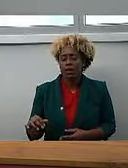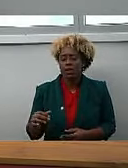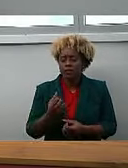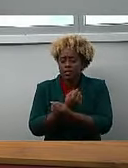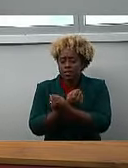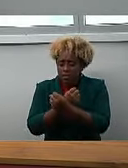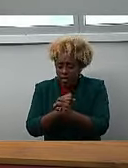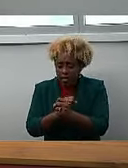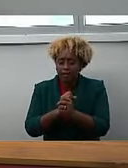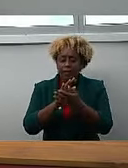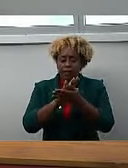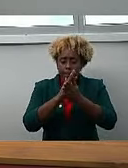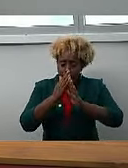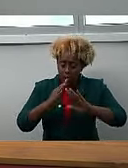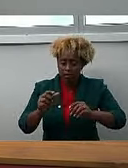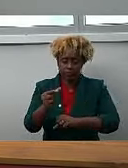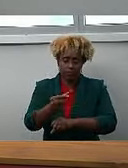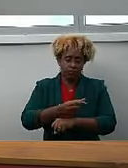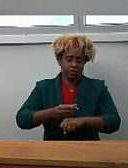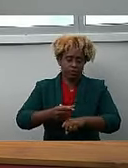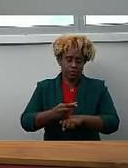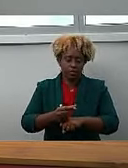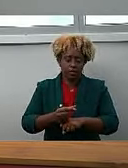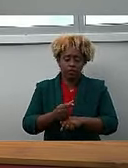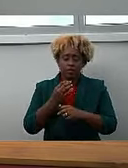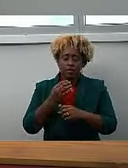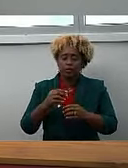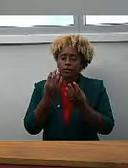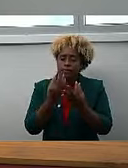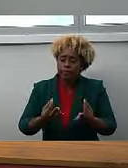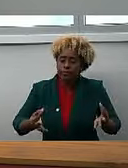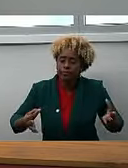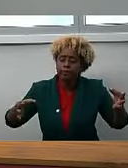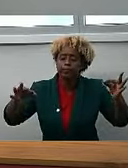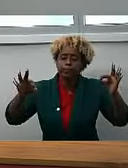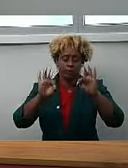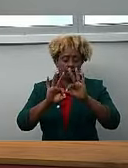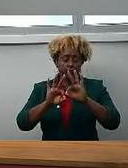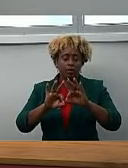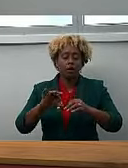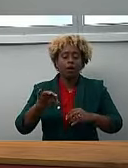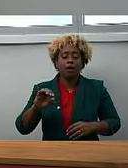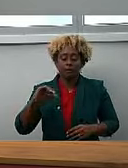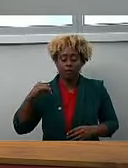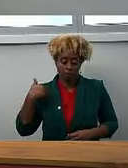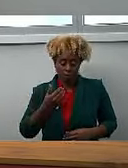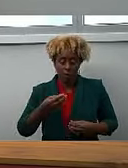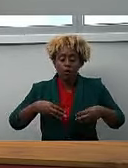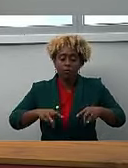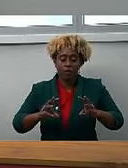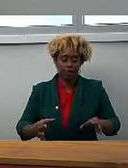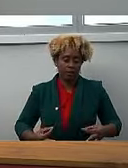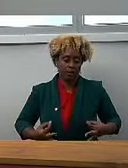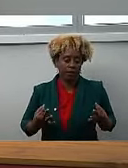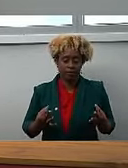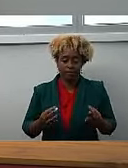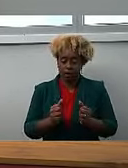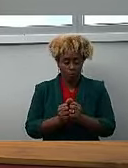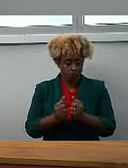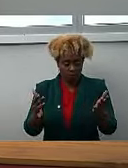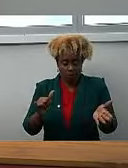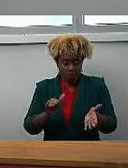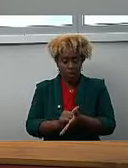and peaceful Grenada is a fundamental pillar of our way of life, and without it, much of